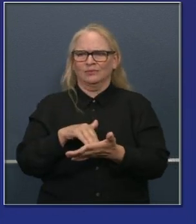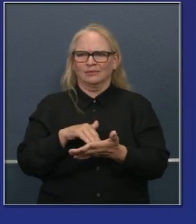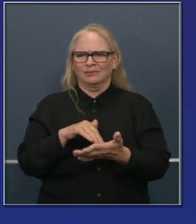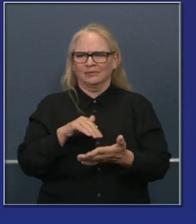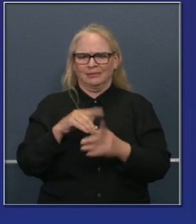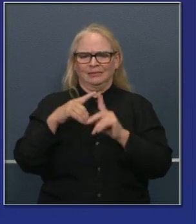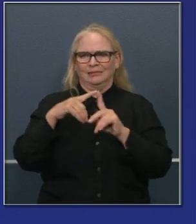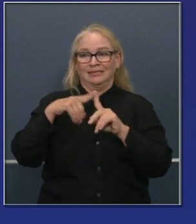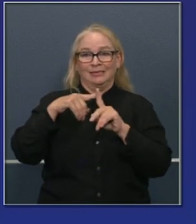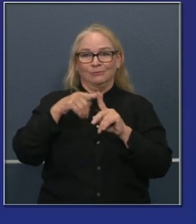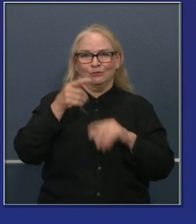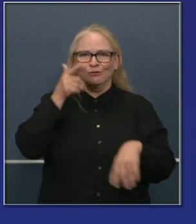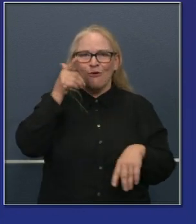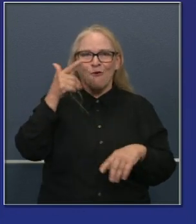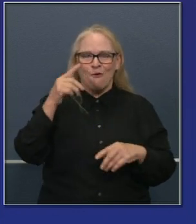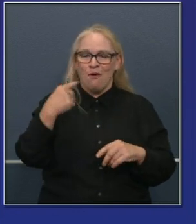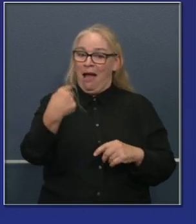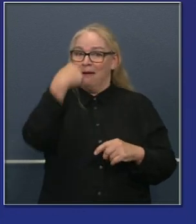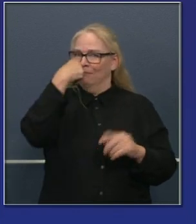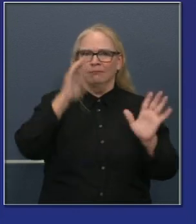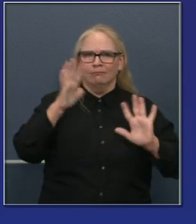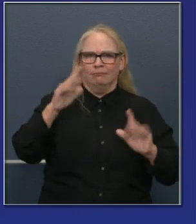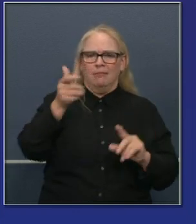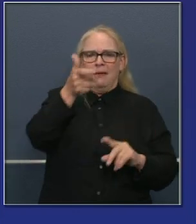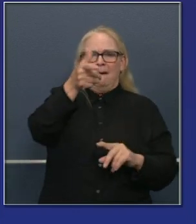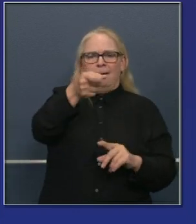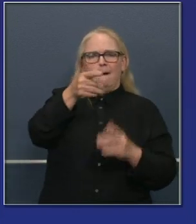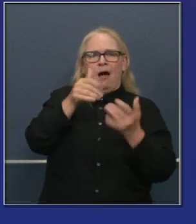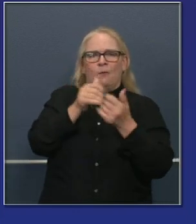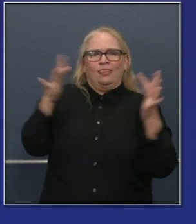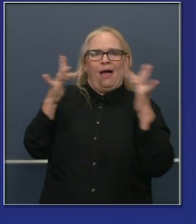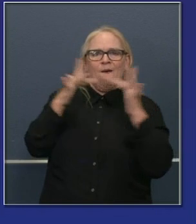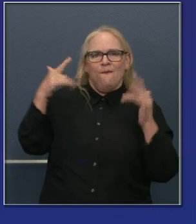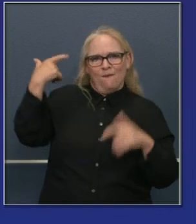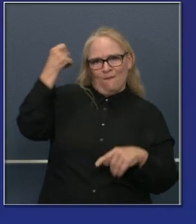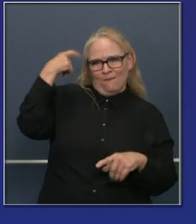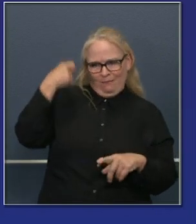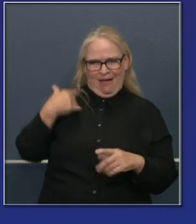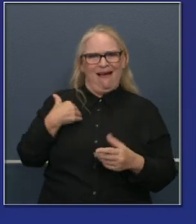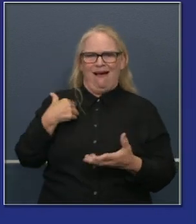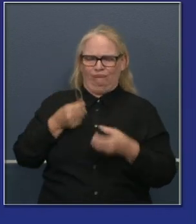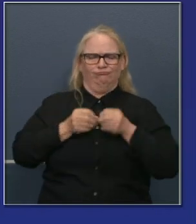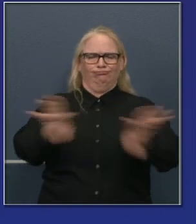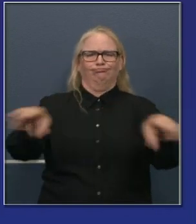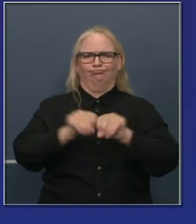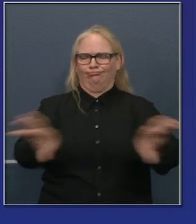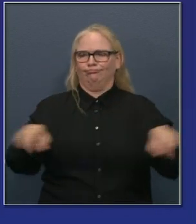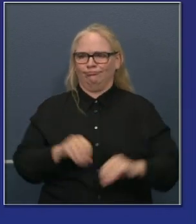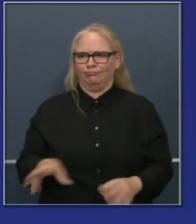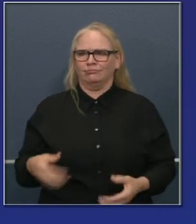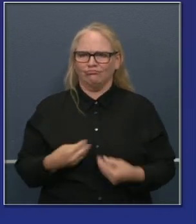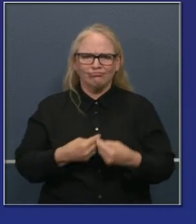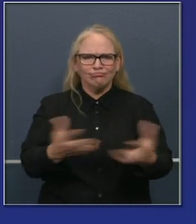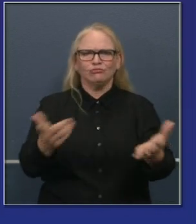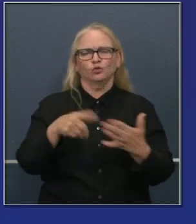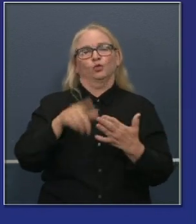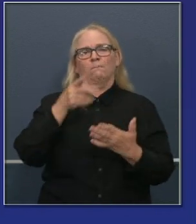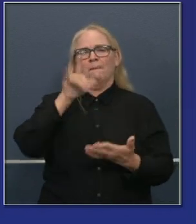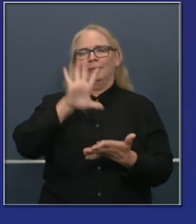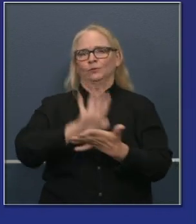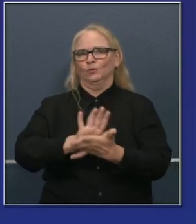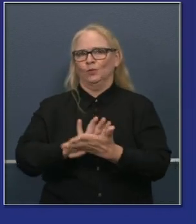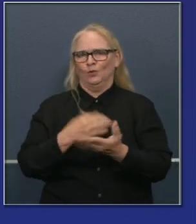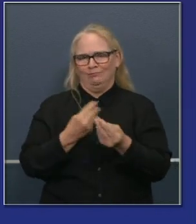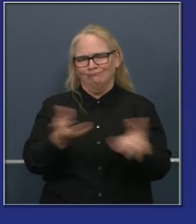devices. Over 2 months of PPE has been provided to our public education system. We'll